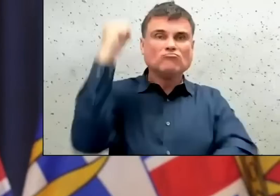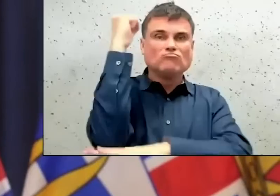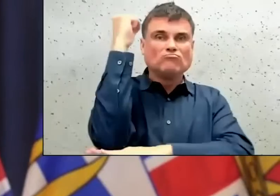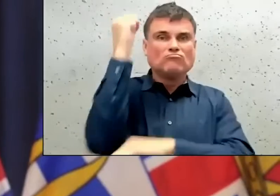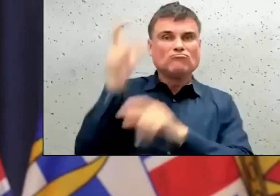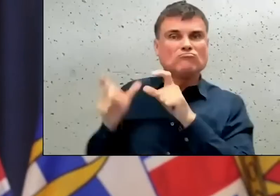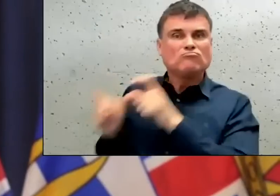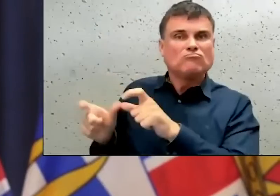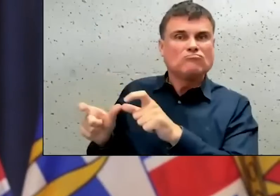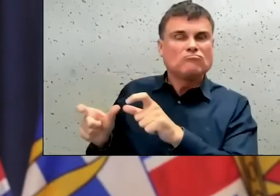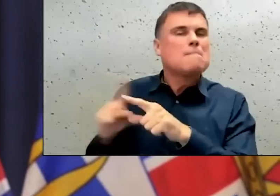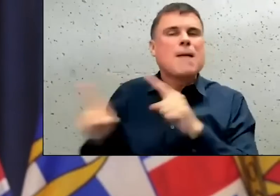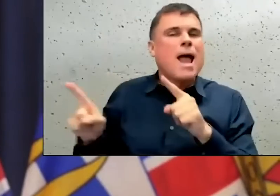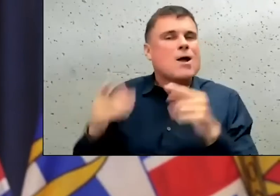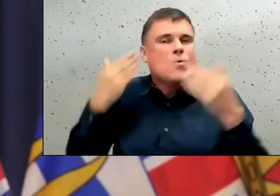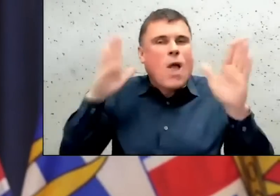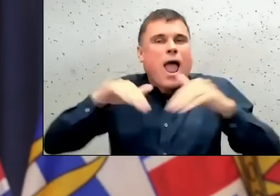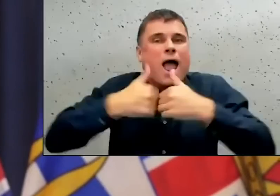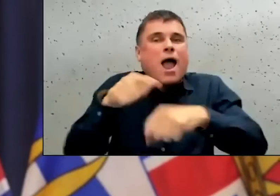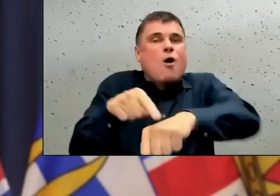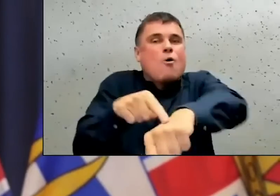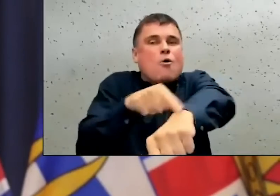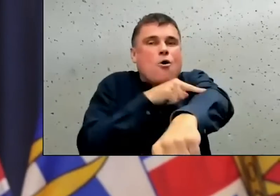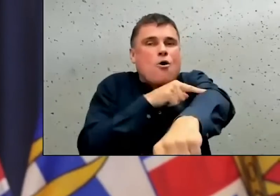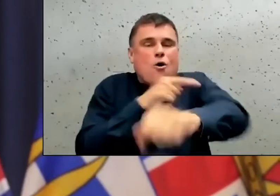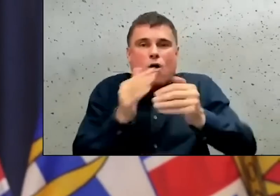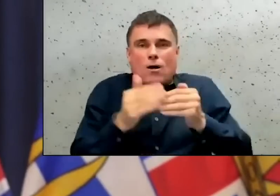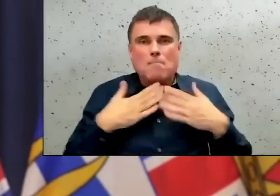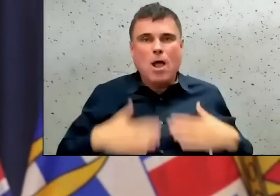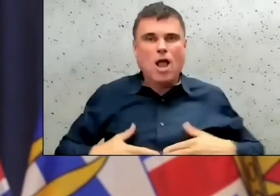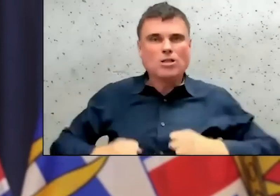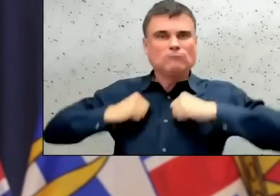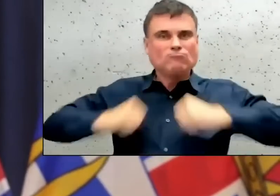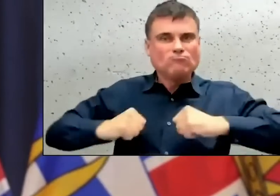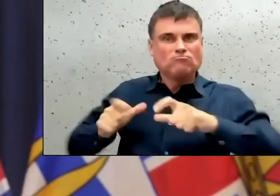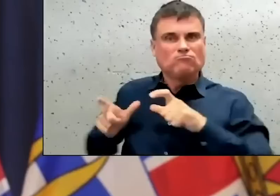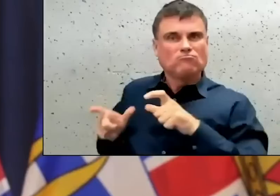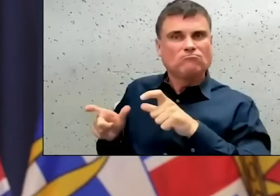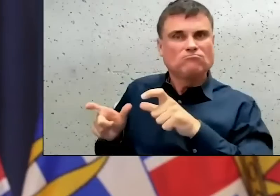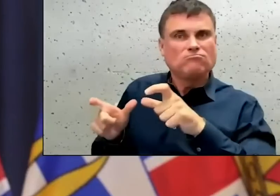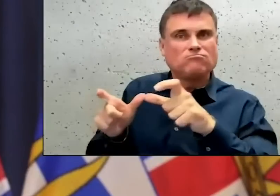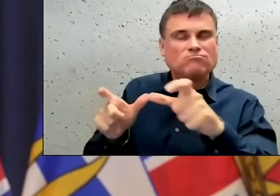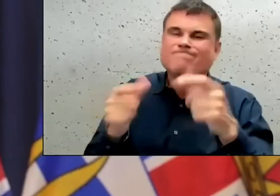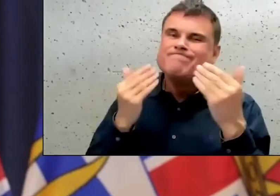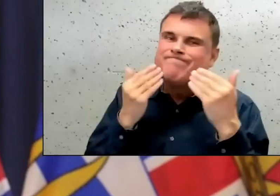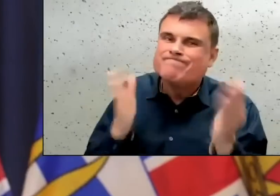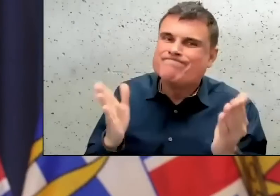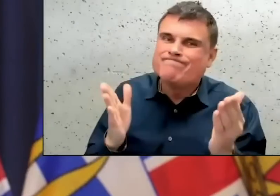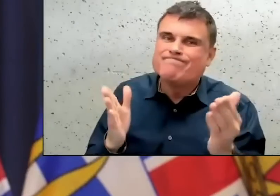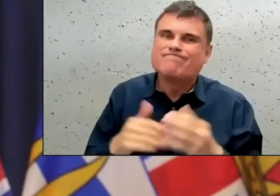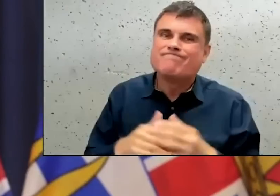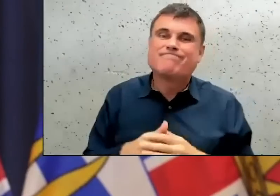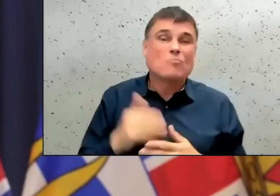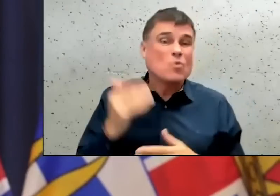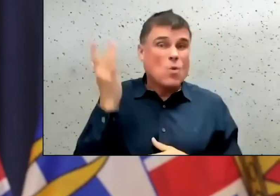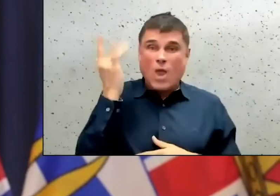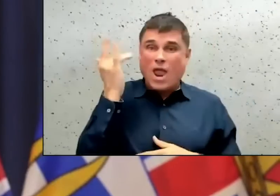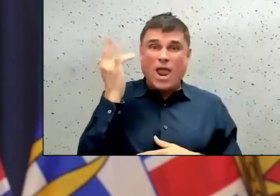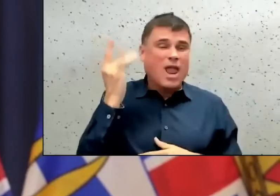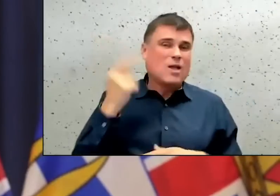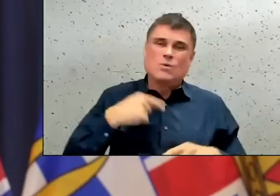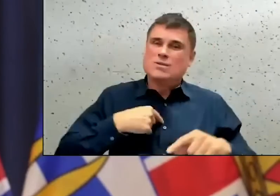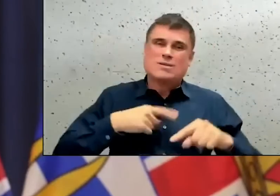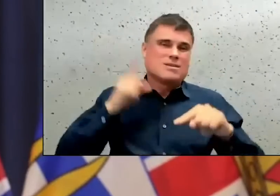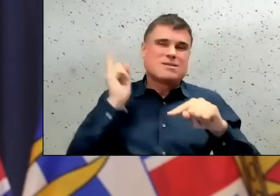this protection lasts in individuals over time. And because we cannot know that, and we do see people